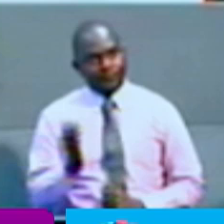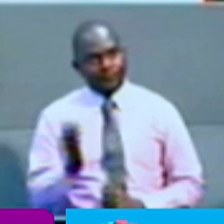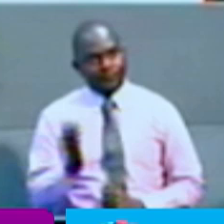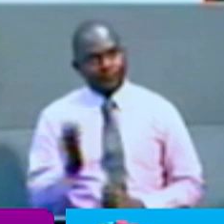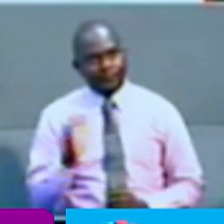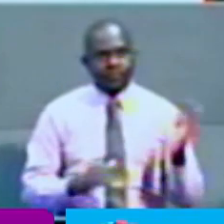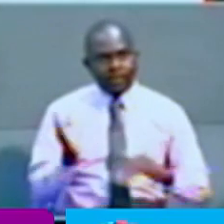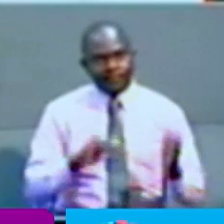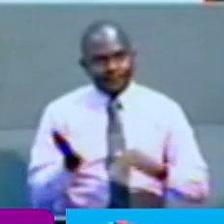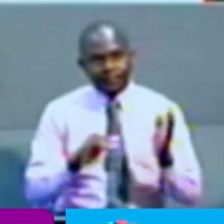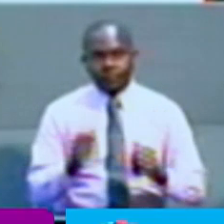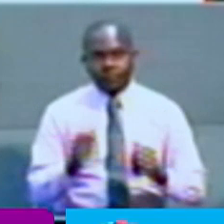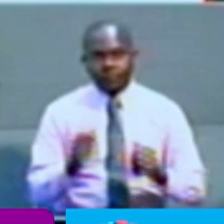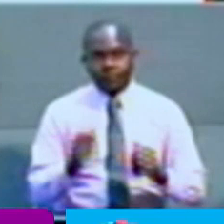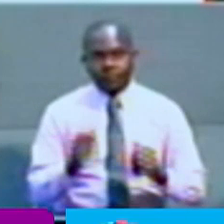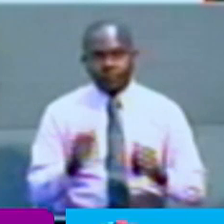The tourists